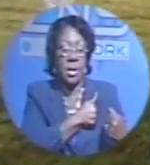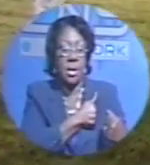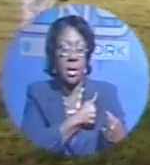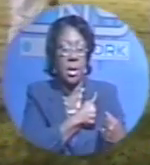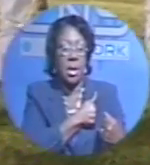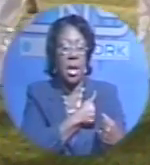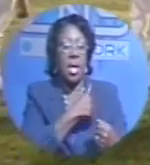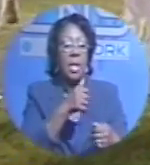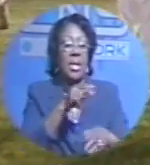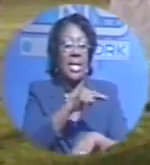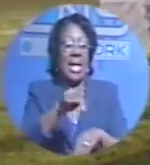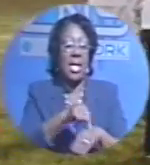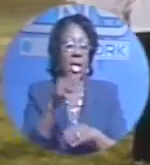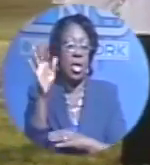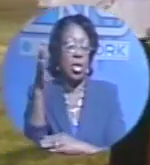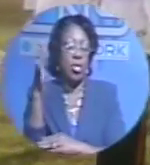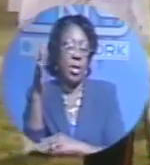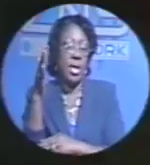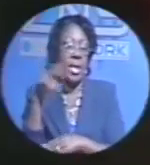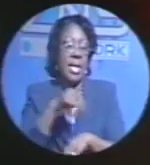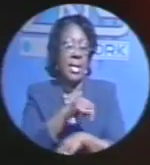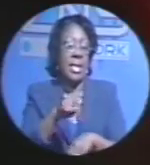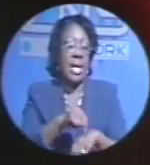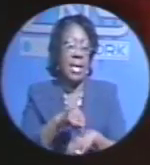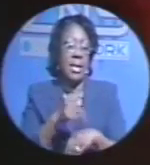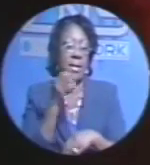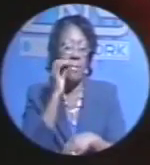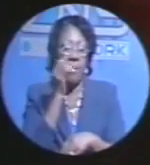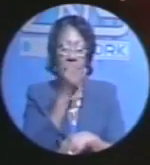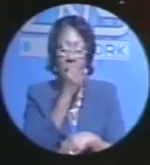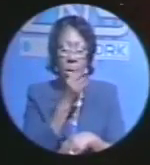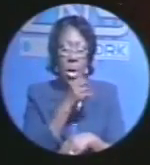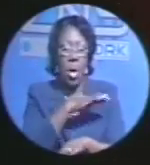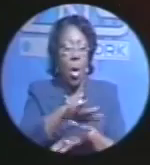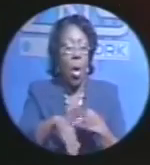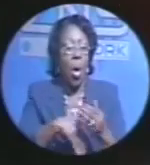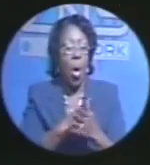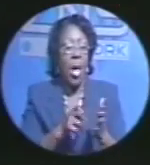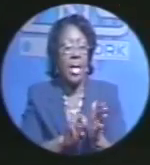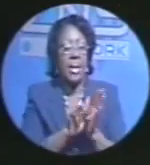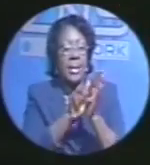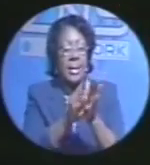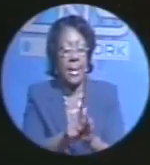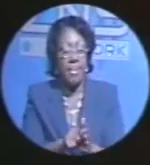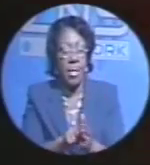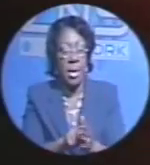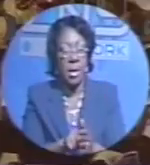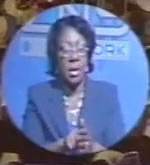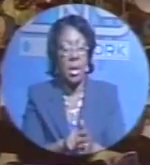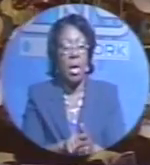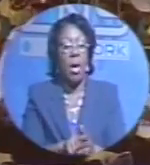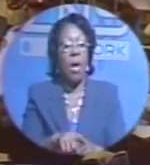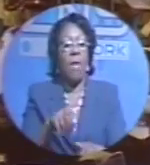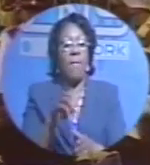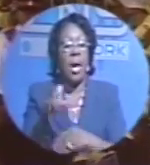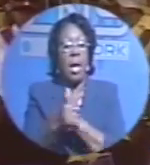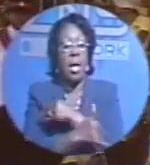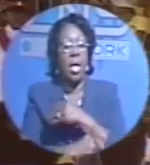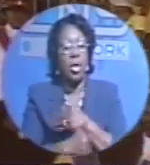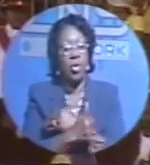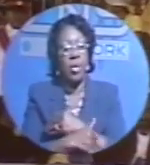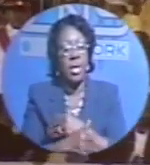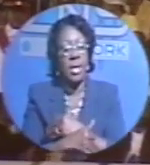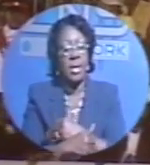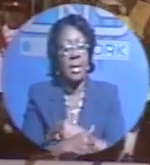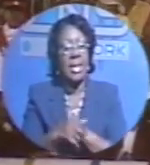lignum vitae tree, the yellow elder, and the national anthem are all instruments symbolic of our country's independence. Information that